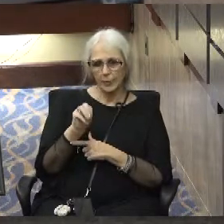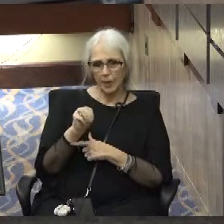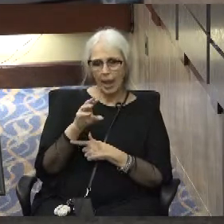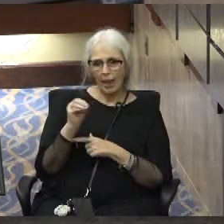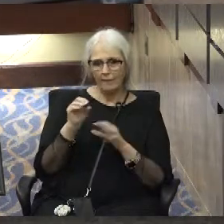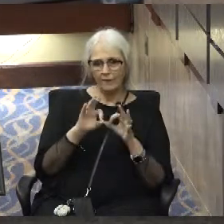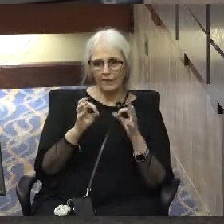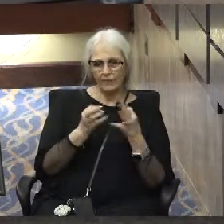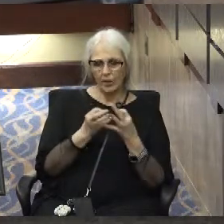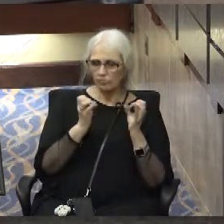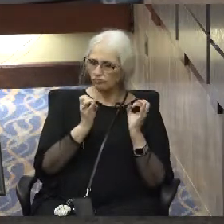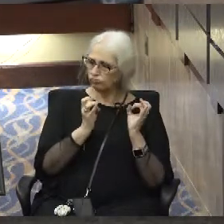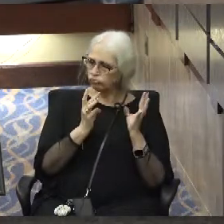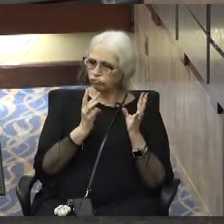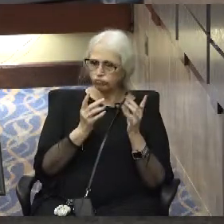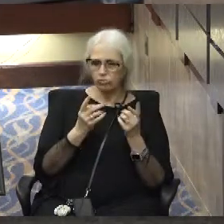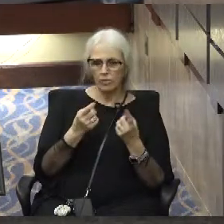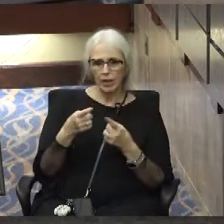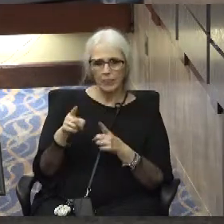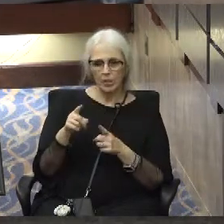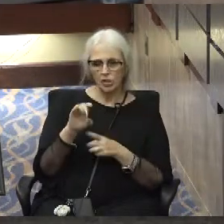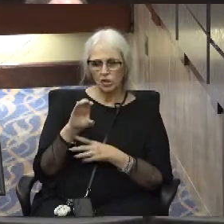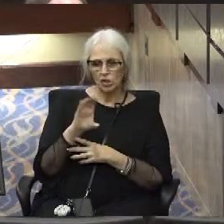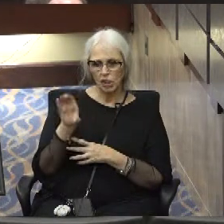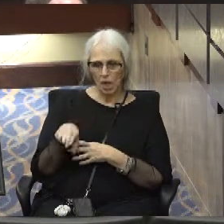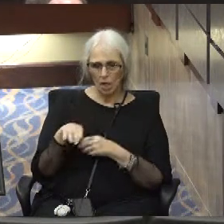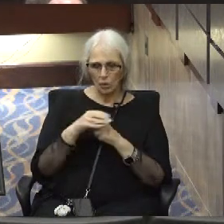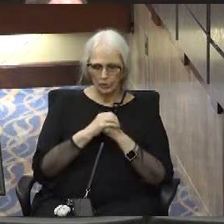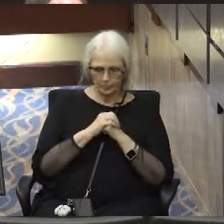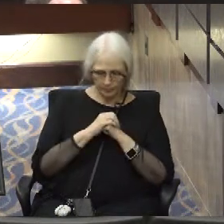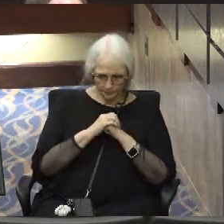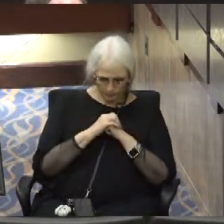for the tragic incidents that occurred in Chicago.